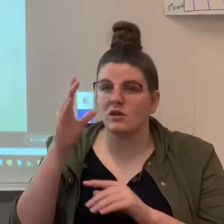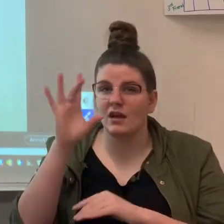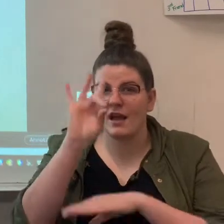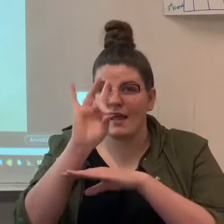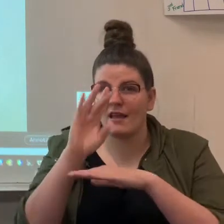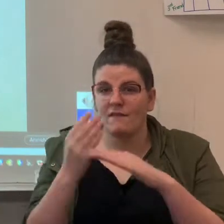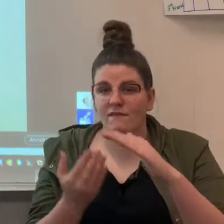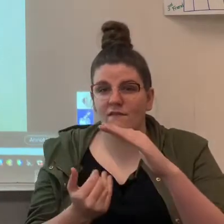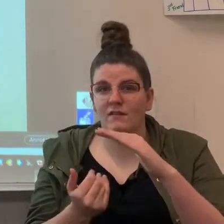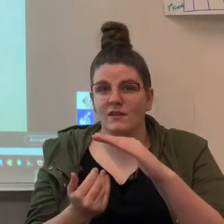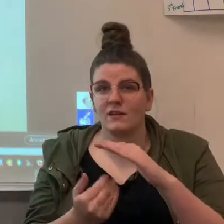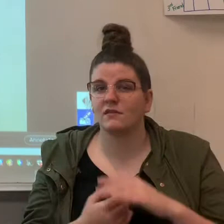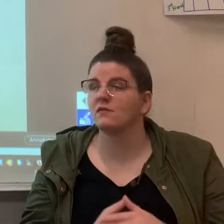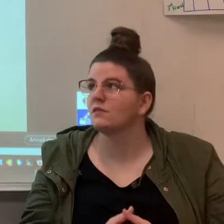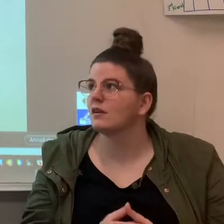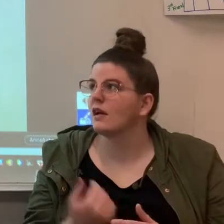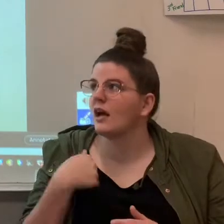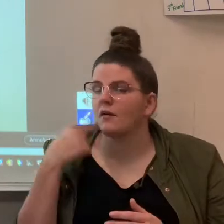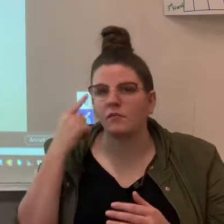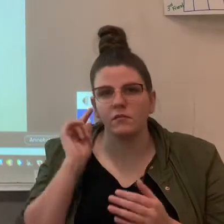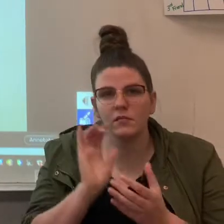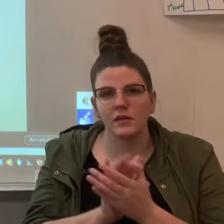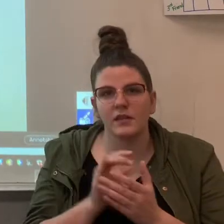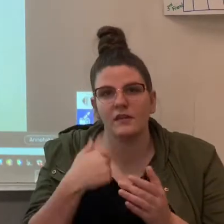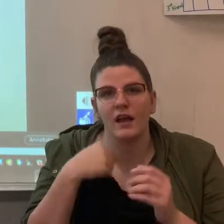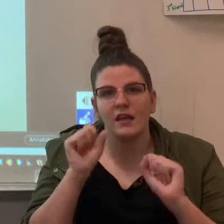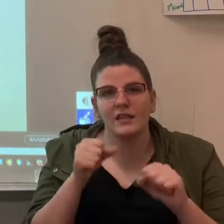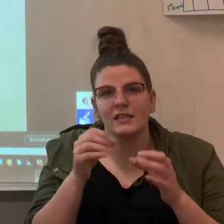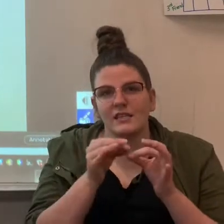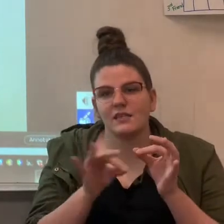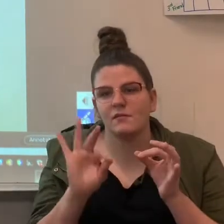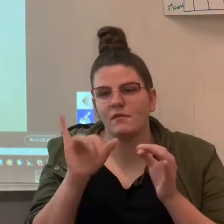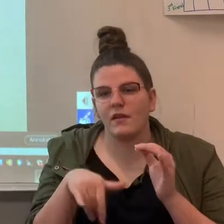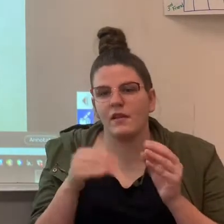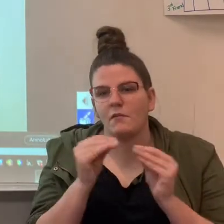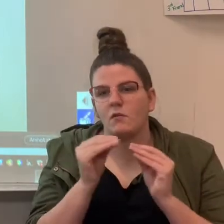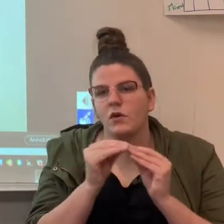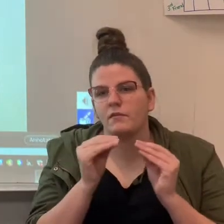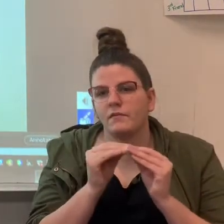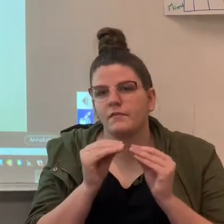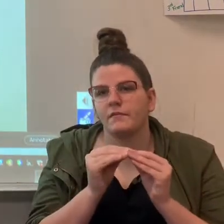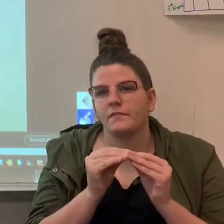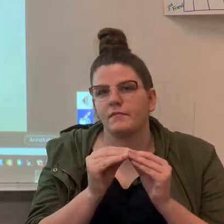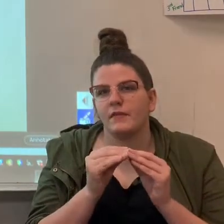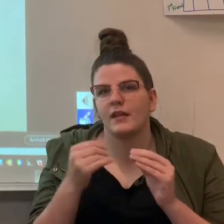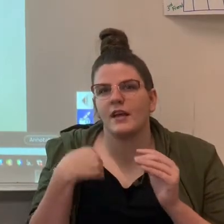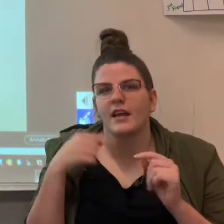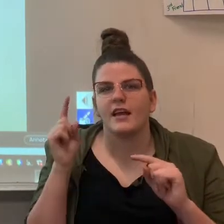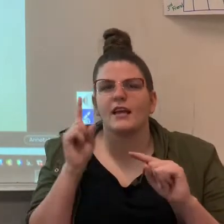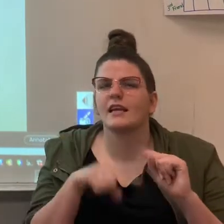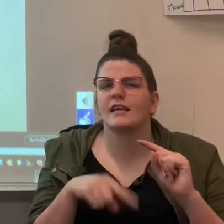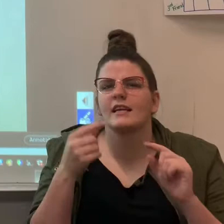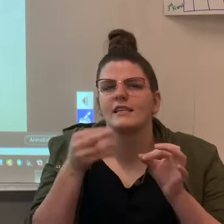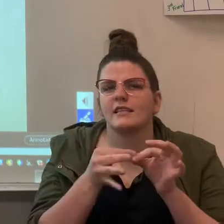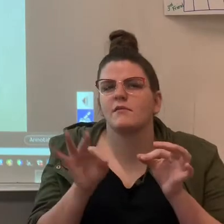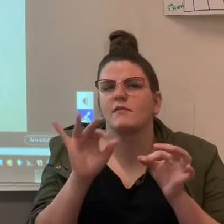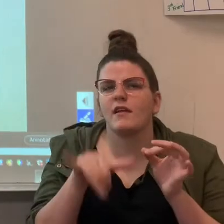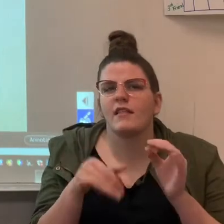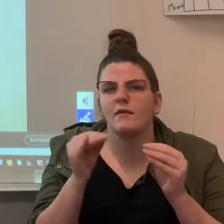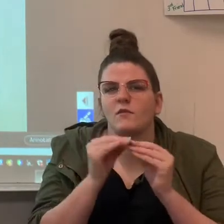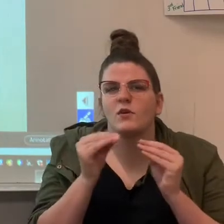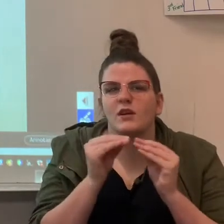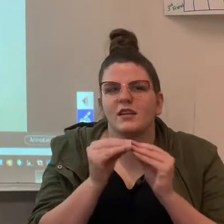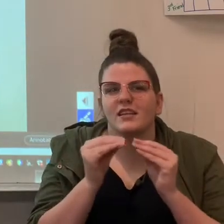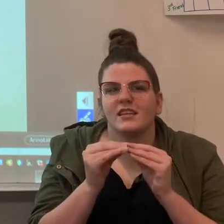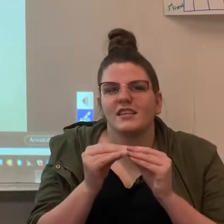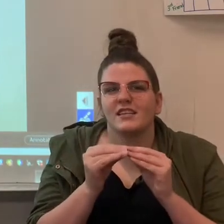Now, I believe that I can simplify that more because I can't simplify that more.